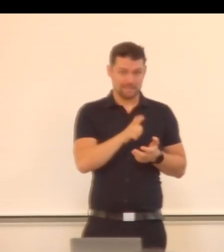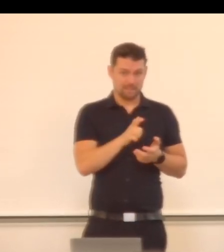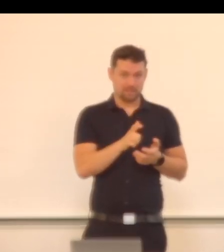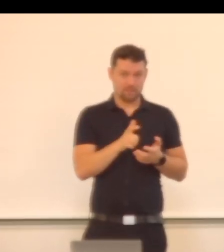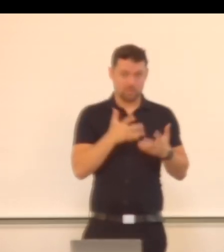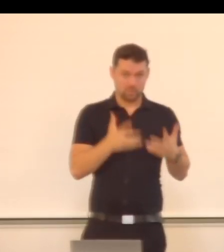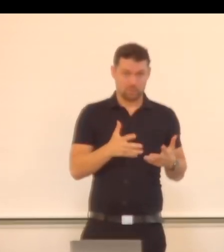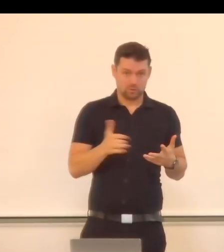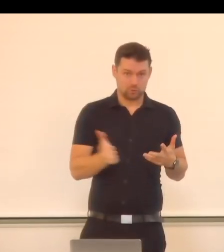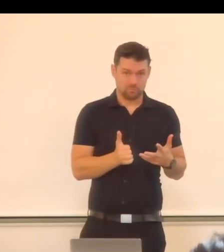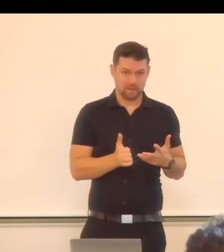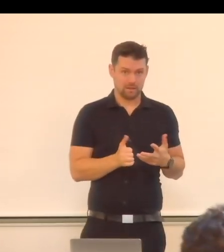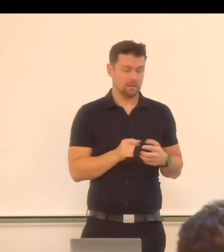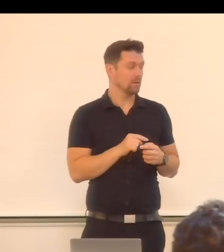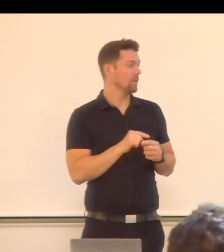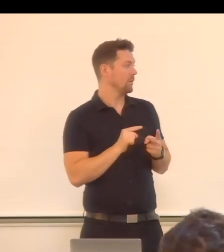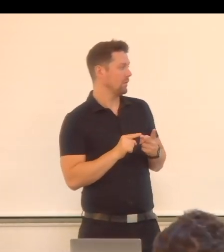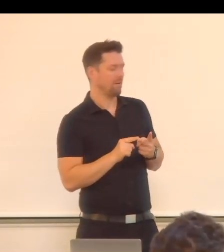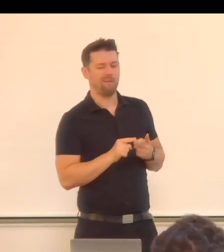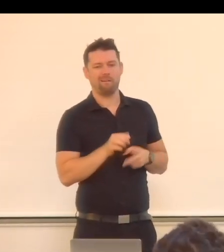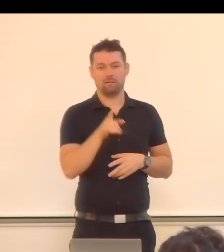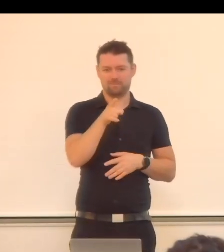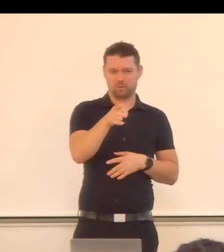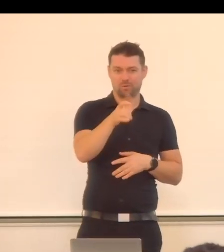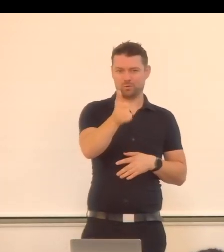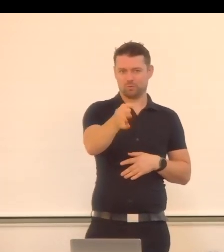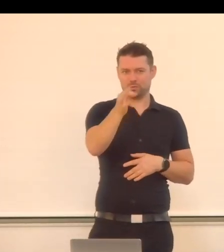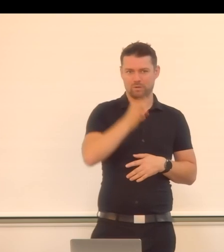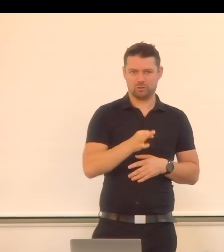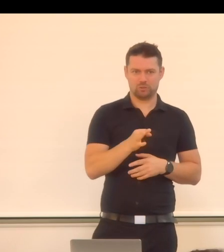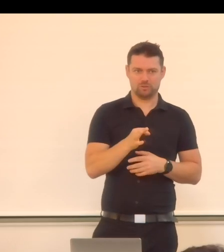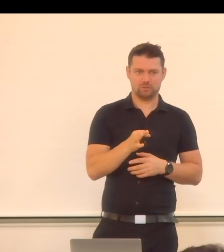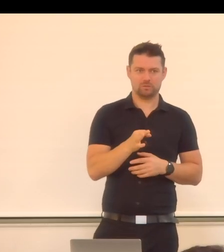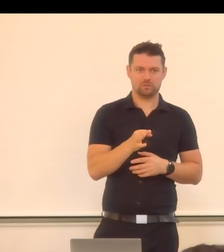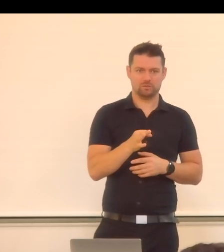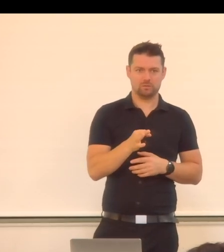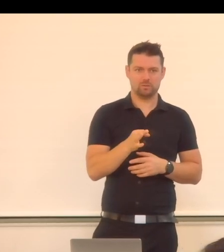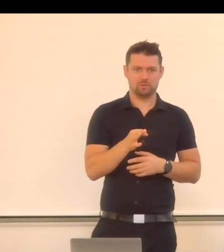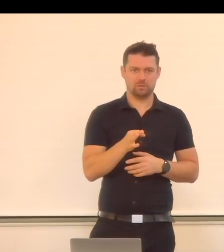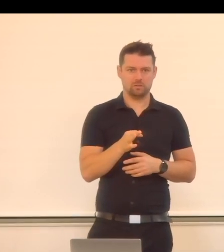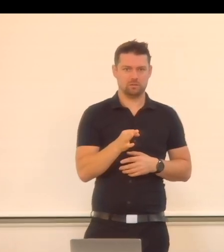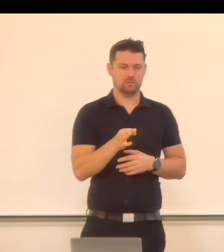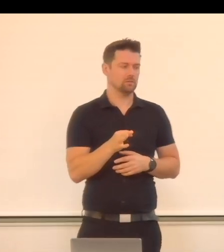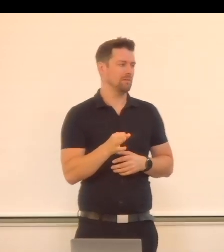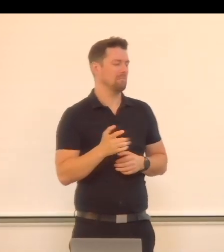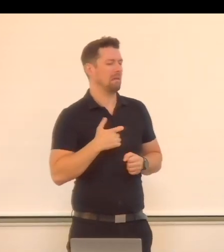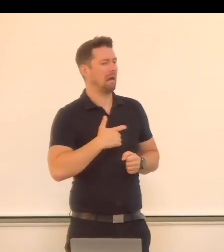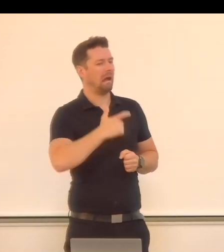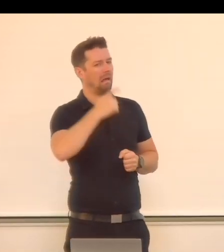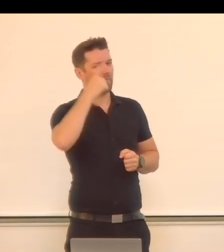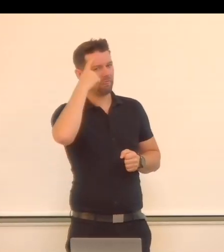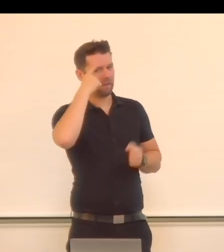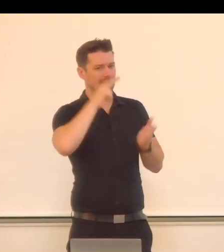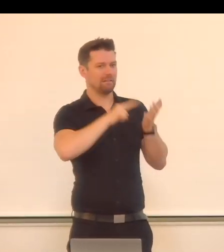types? Yeah, that's a really good question. Because I kind of suspect NASA's going to be